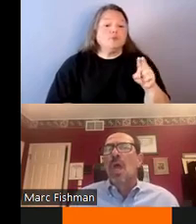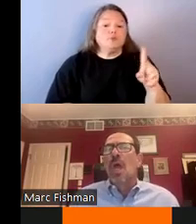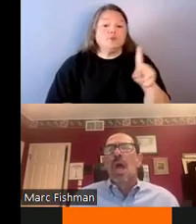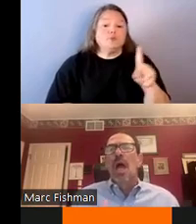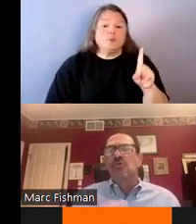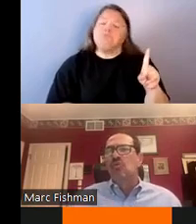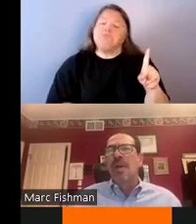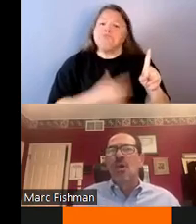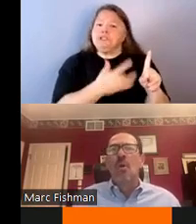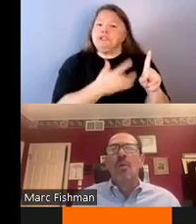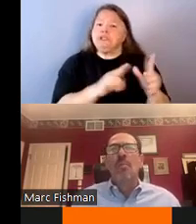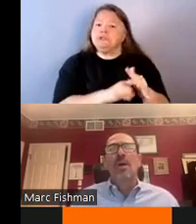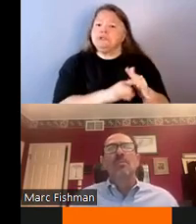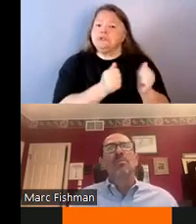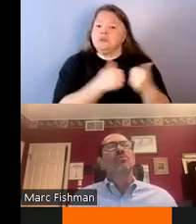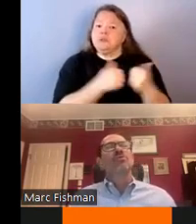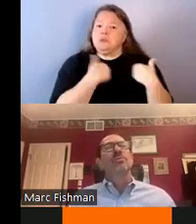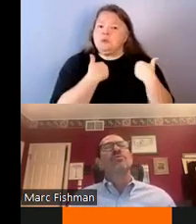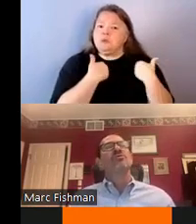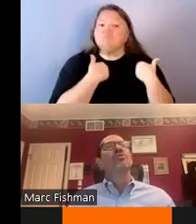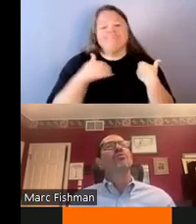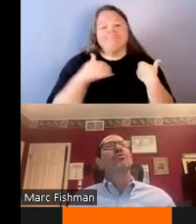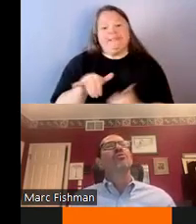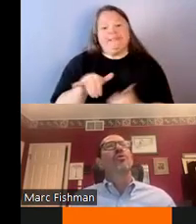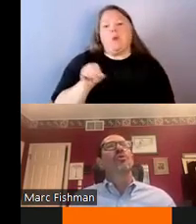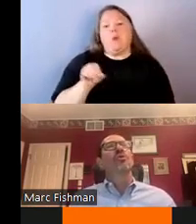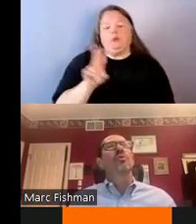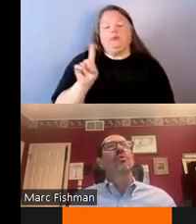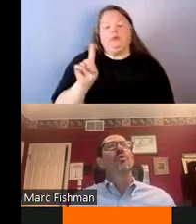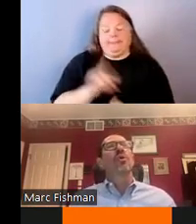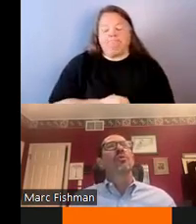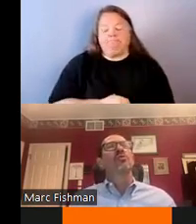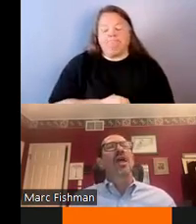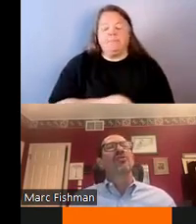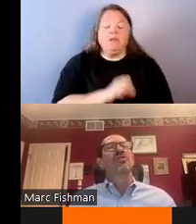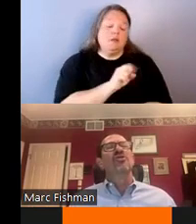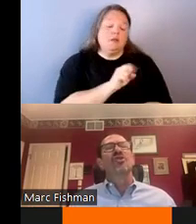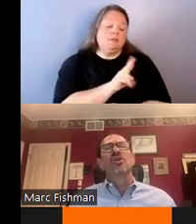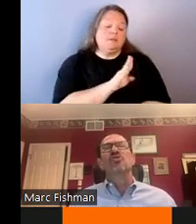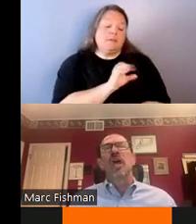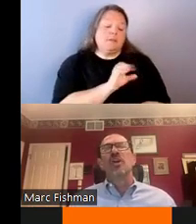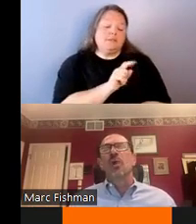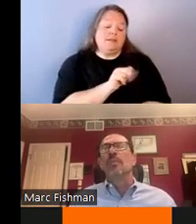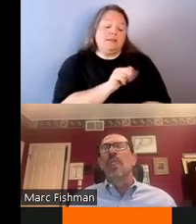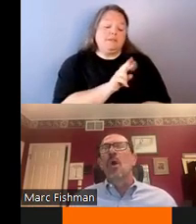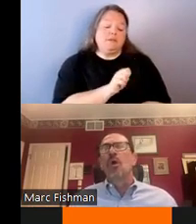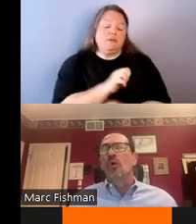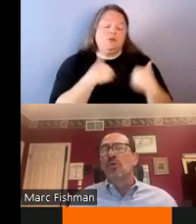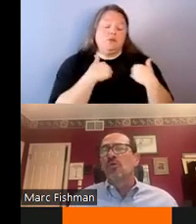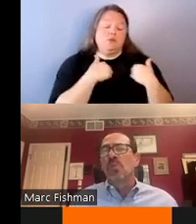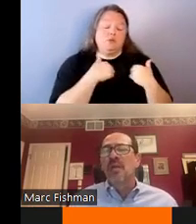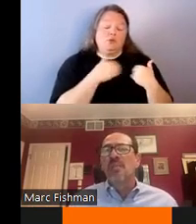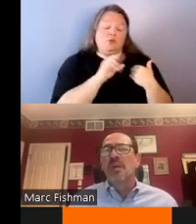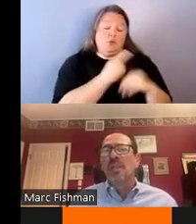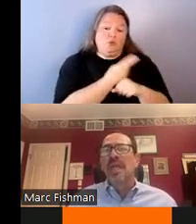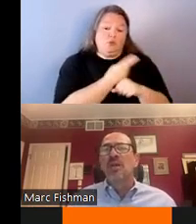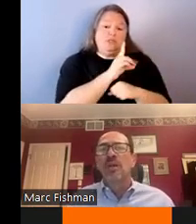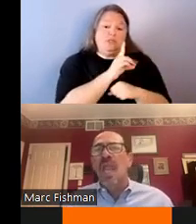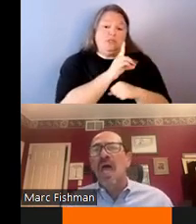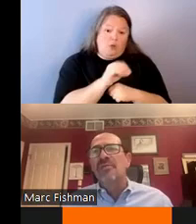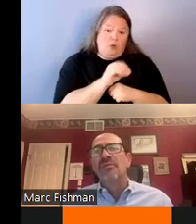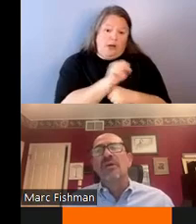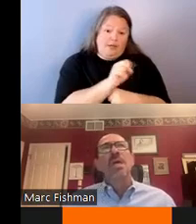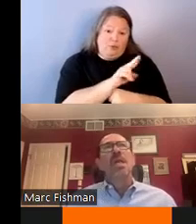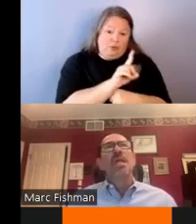youth. As you may know about substance use disorder / addiction in general, although there's plenty of people